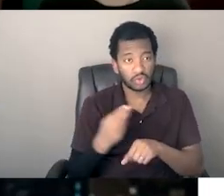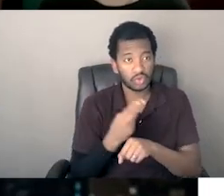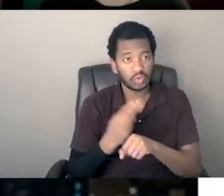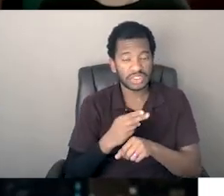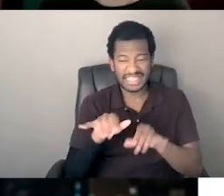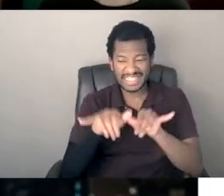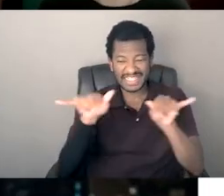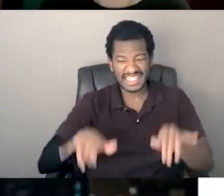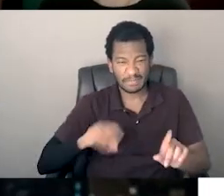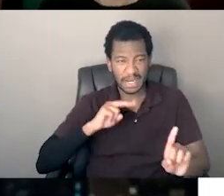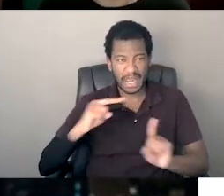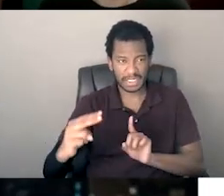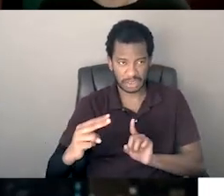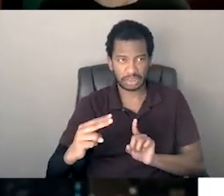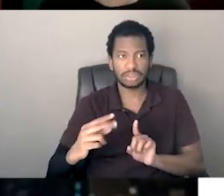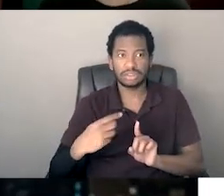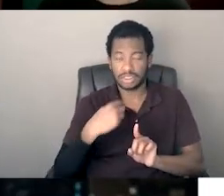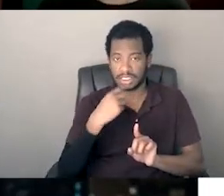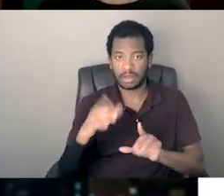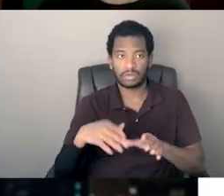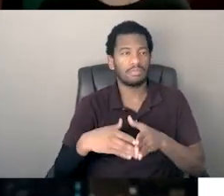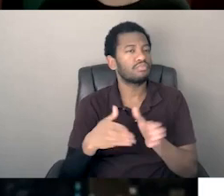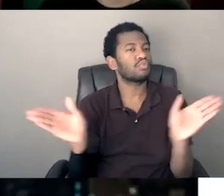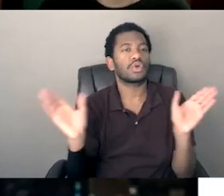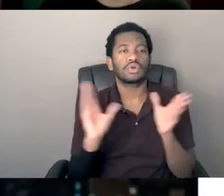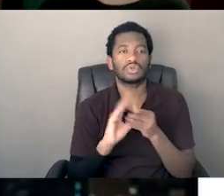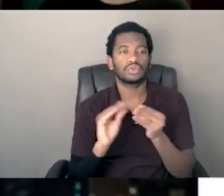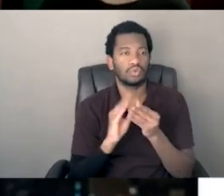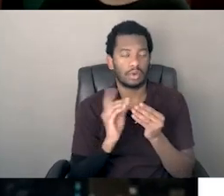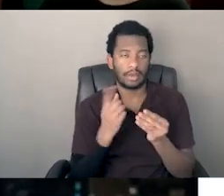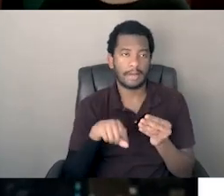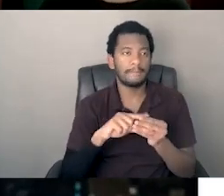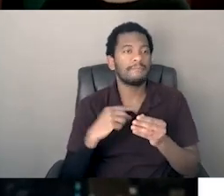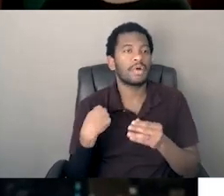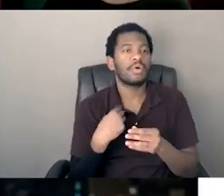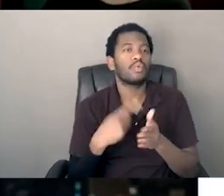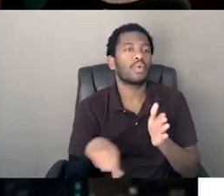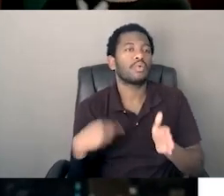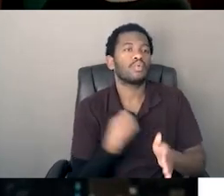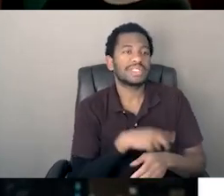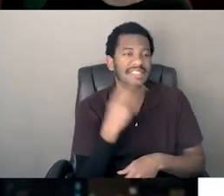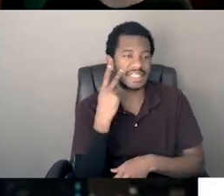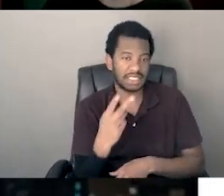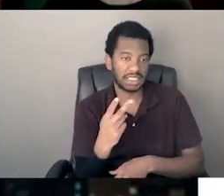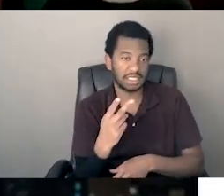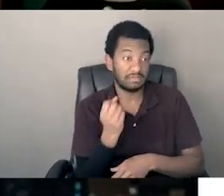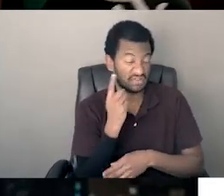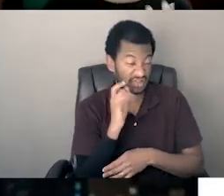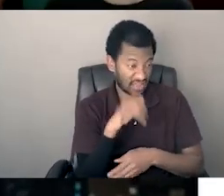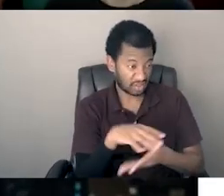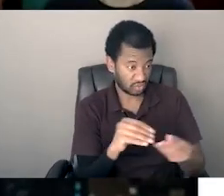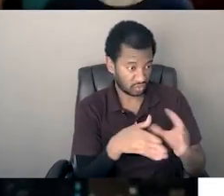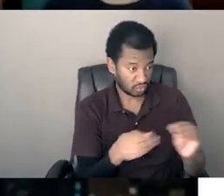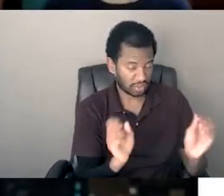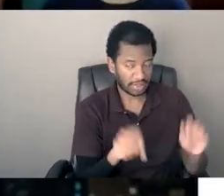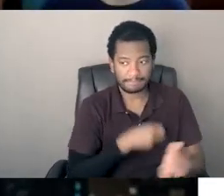resulting in some of what we see? And those narratives also affect then how programs are built,